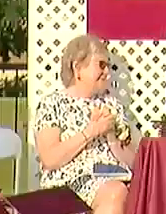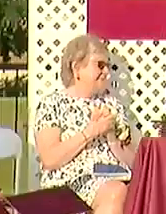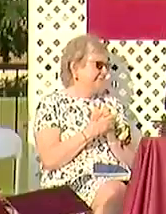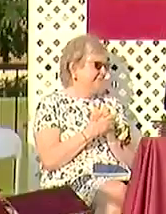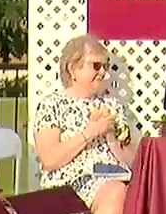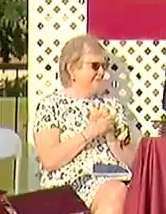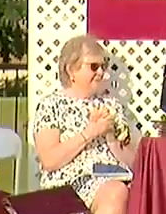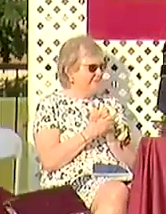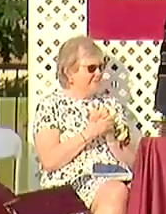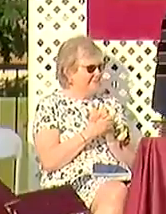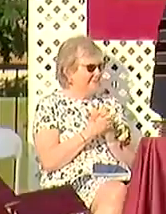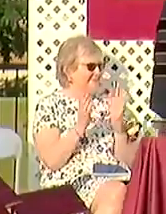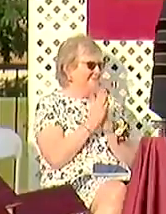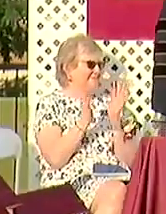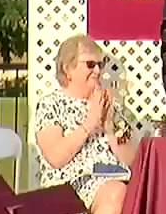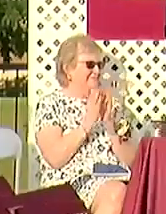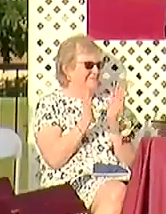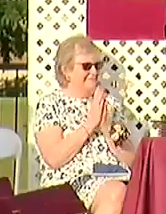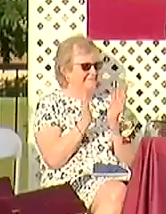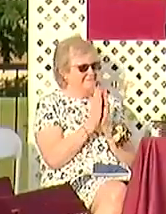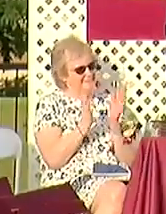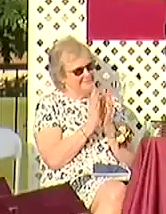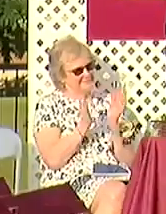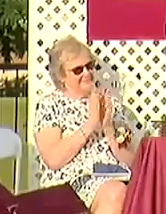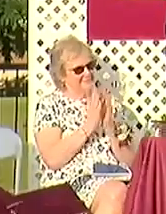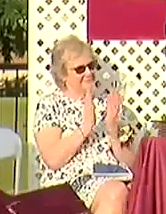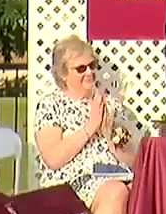Owen William Bogley.